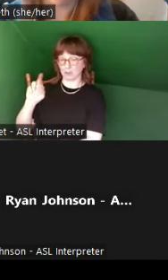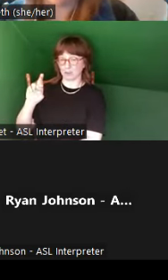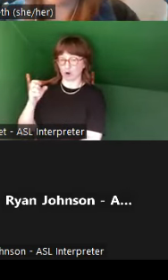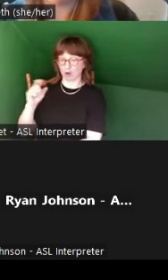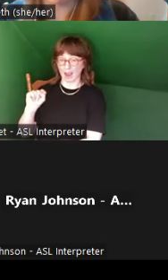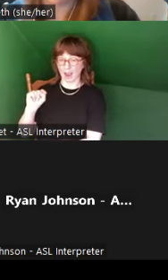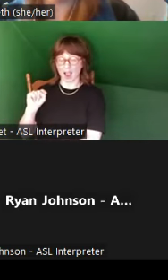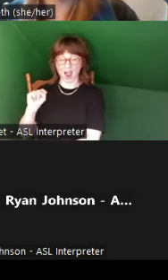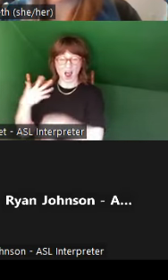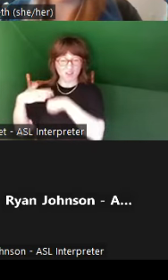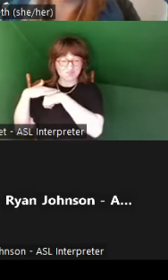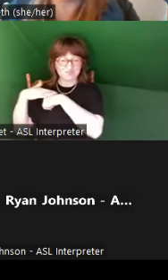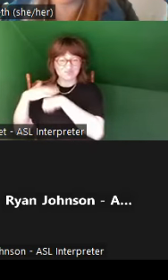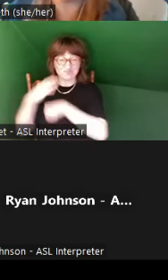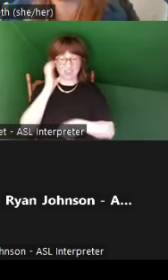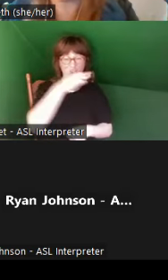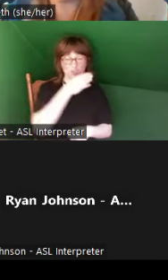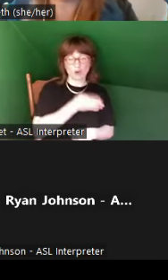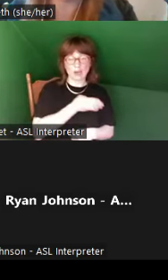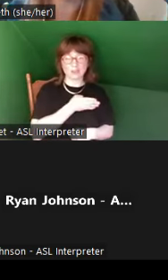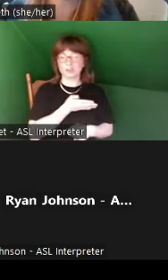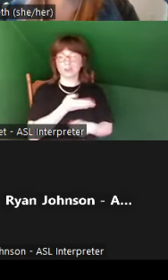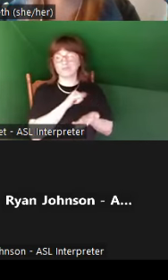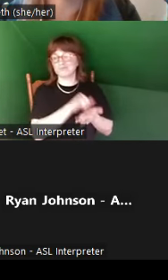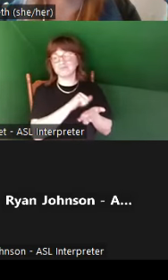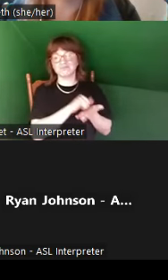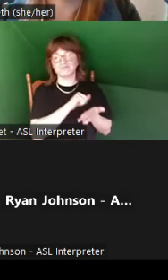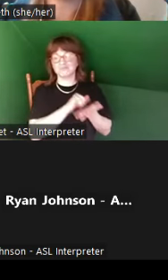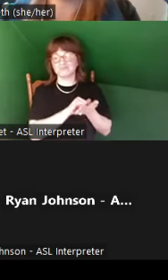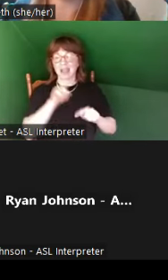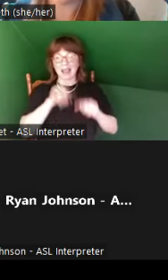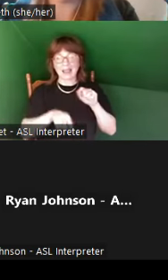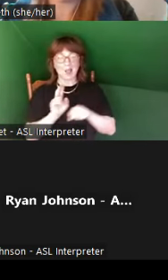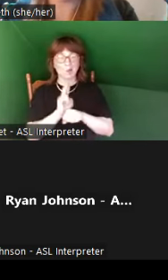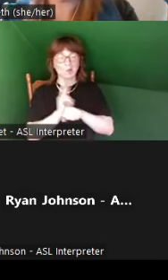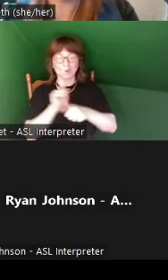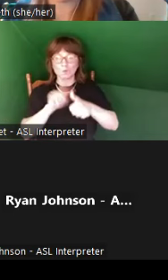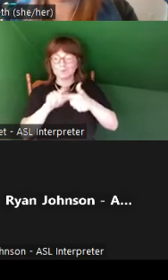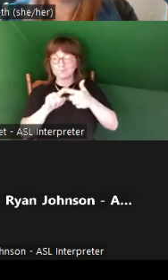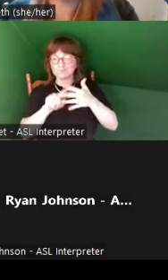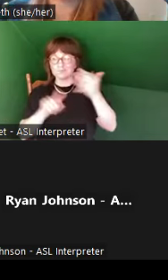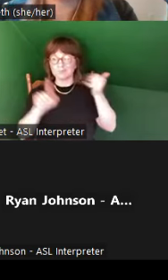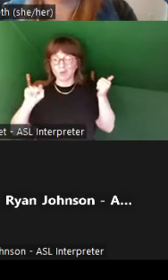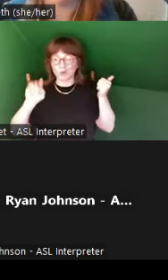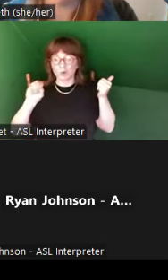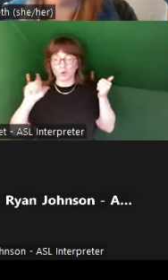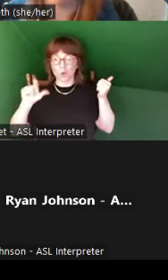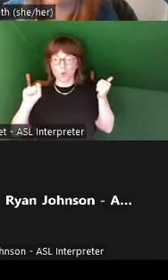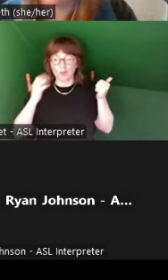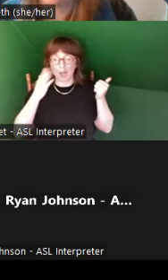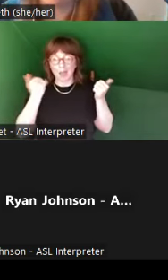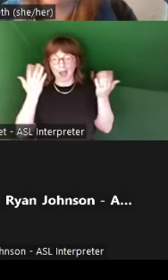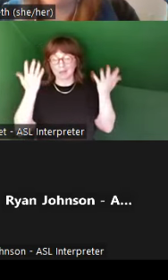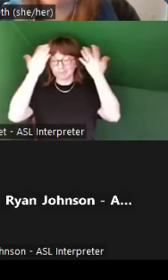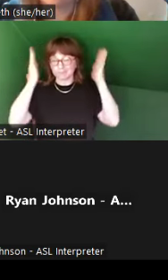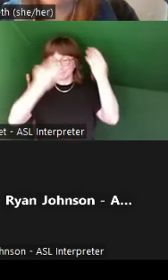a stranger just wouldn't have, using tools that a stranger just wouldn't have available to them to commit harm.